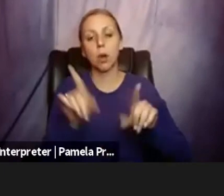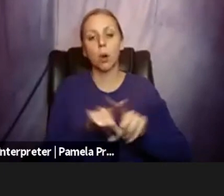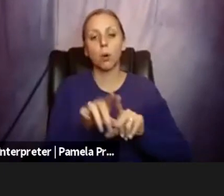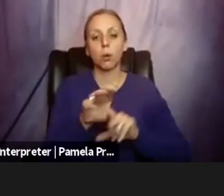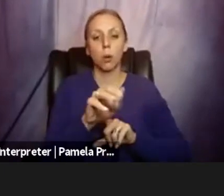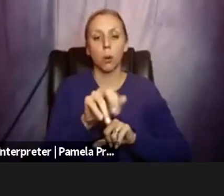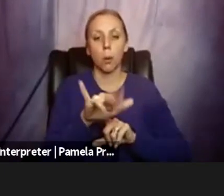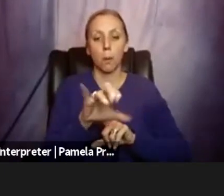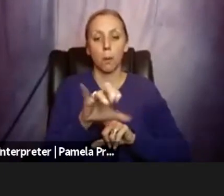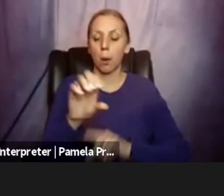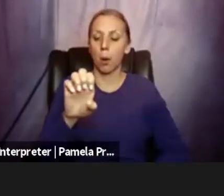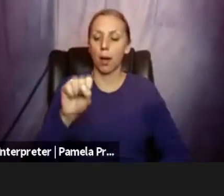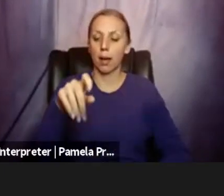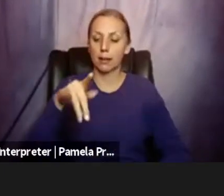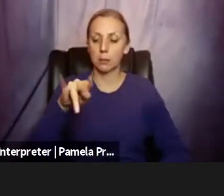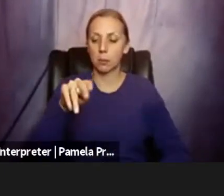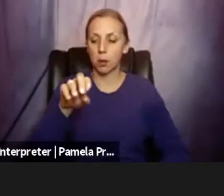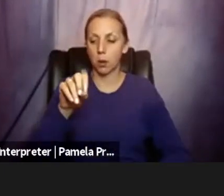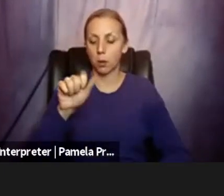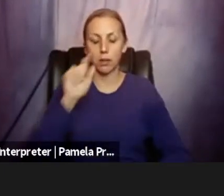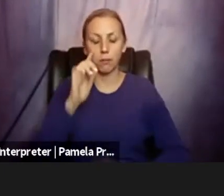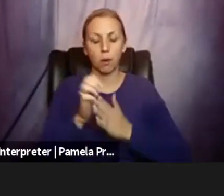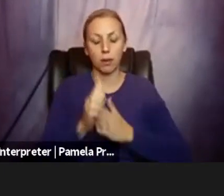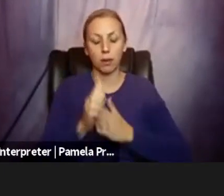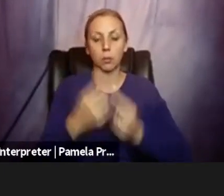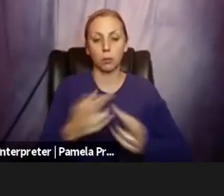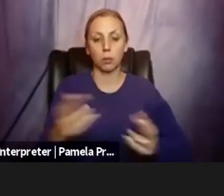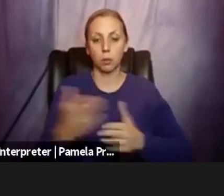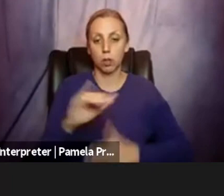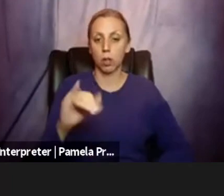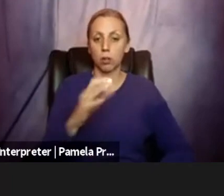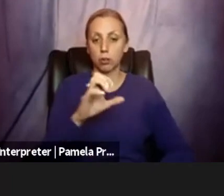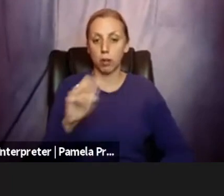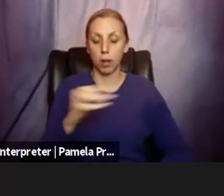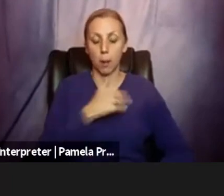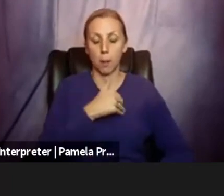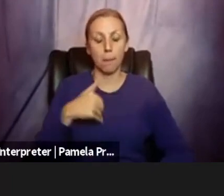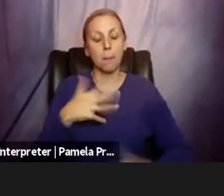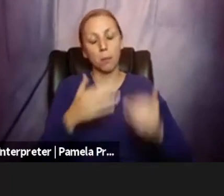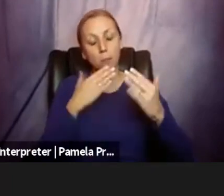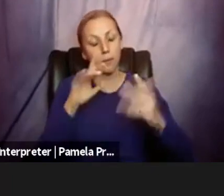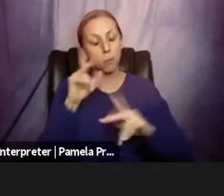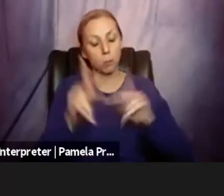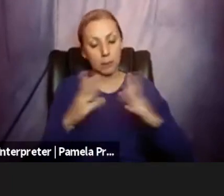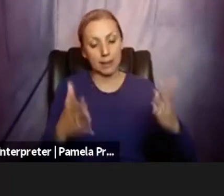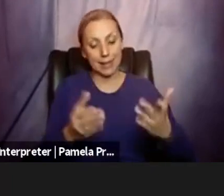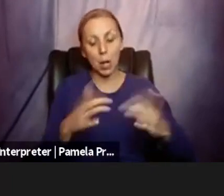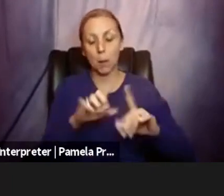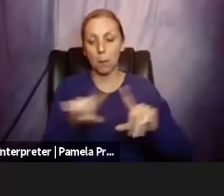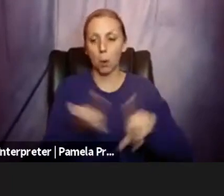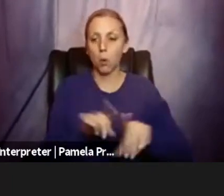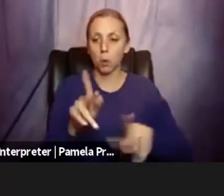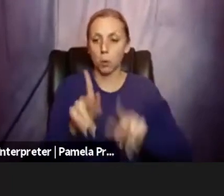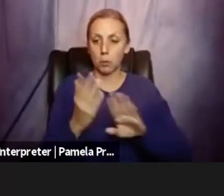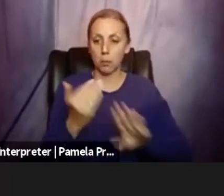We also want to thank the JCOM members, both present and as a whole, who have created space for growth